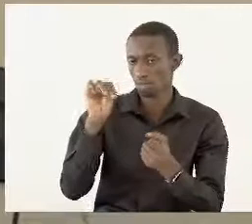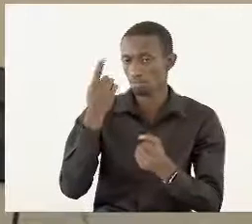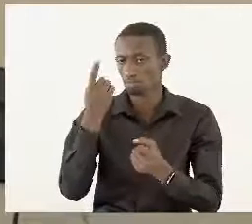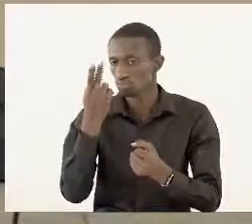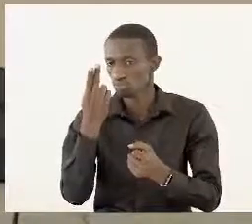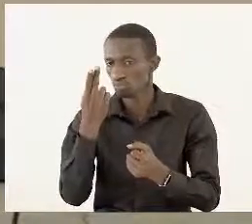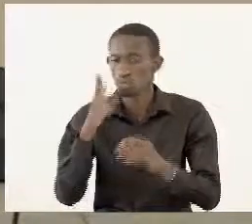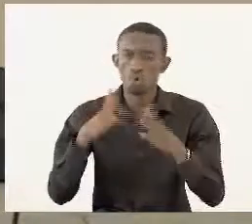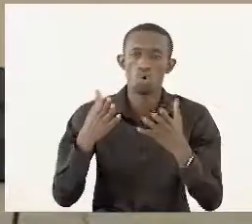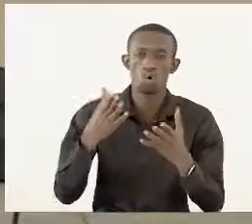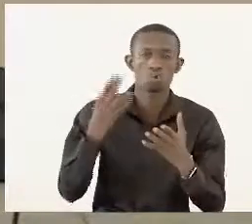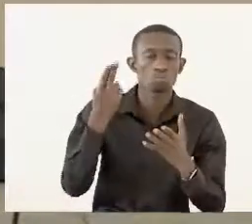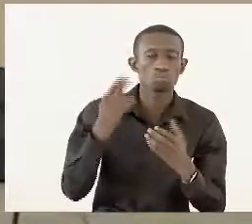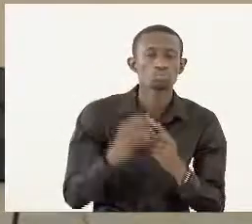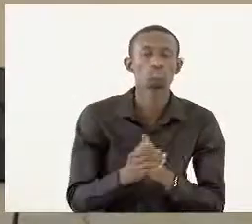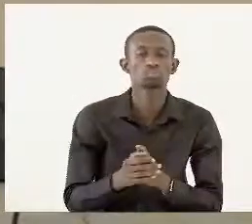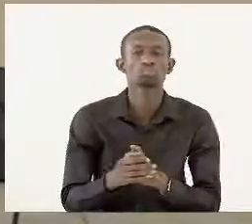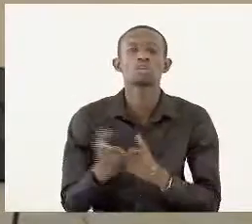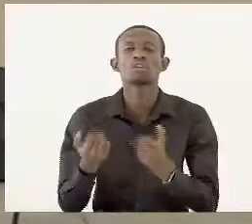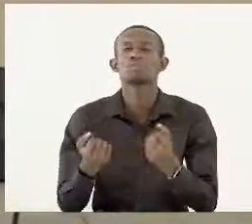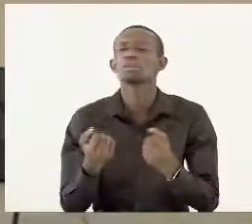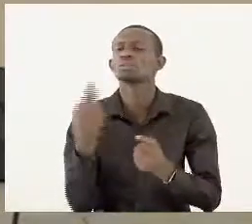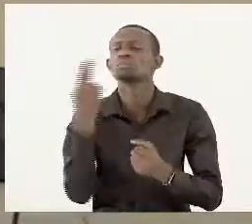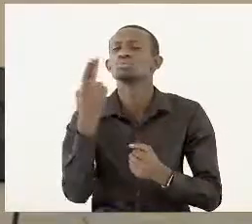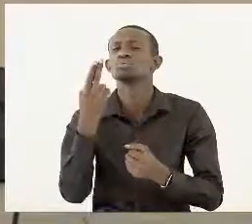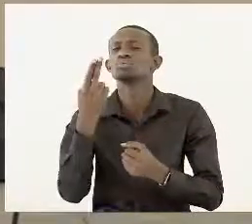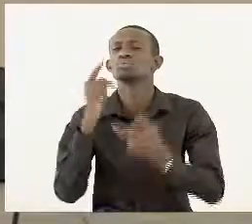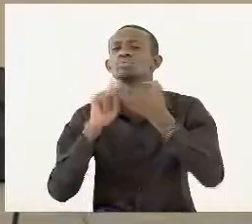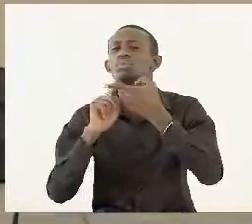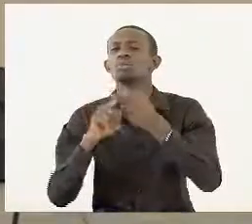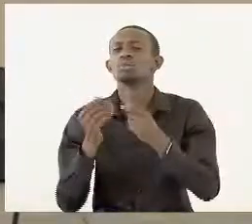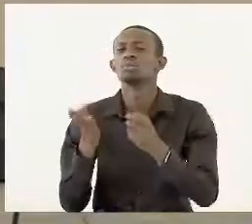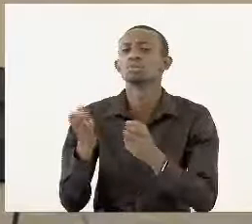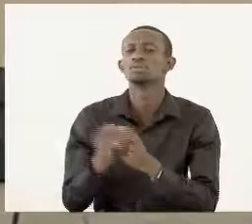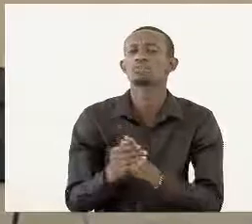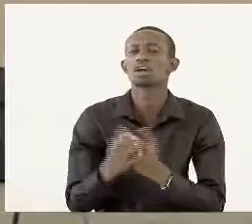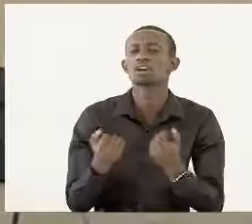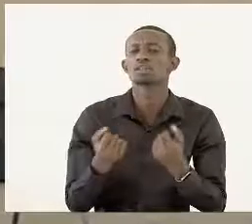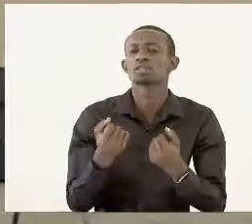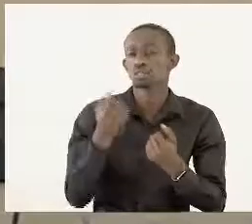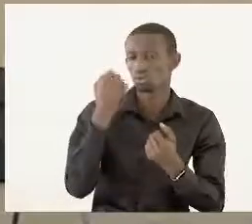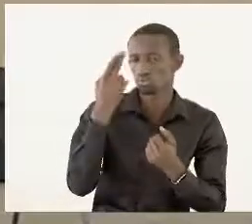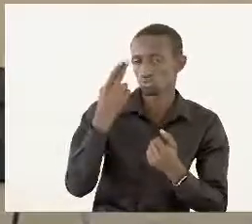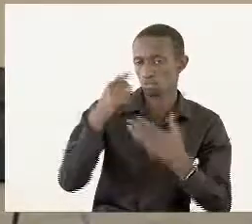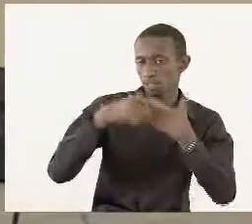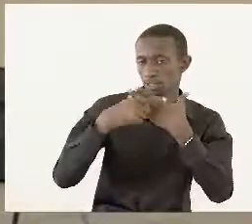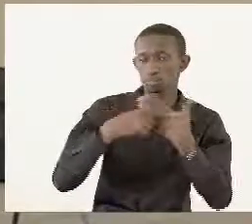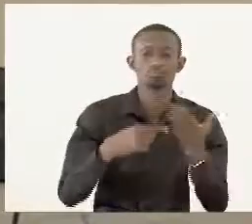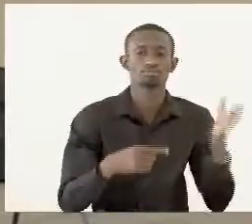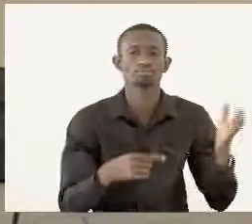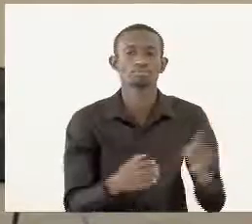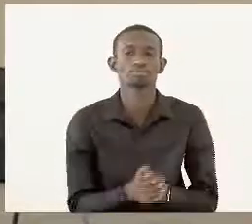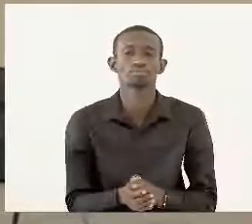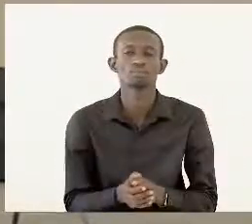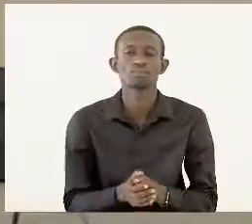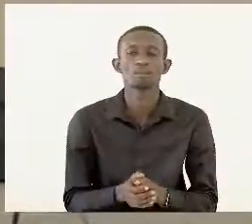M2O2, it means that we have 2 positive on this part and we have 2 negative on this part. So the ion we